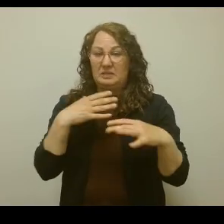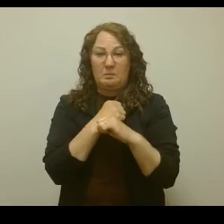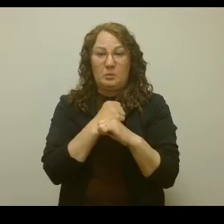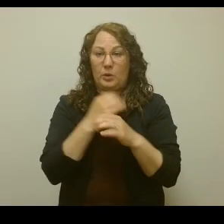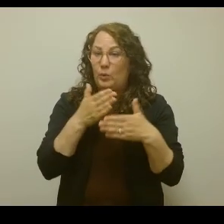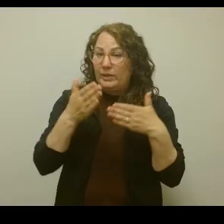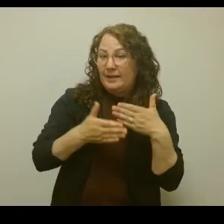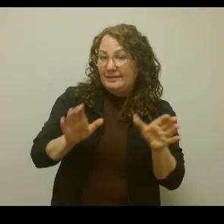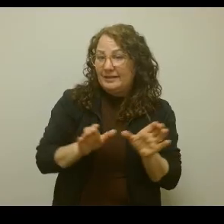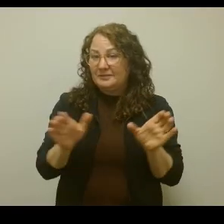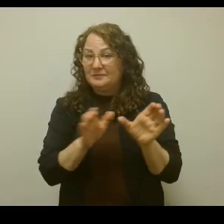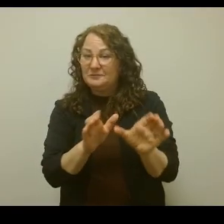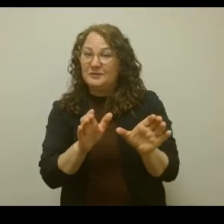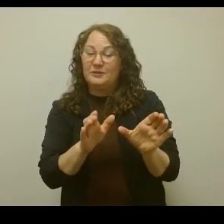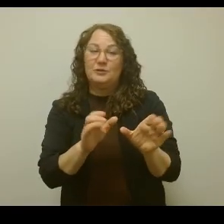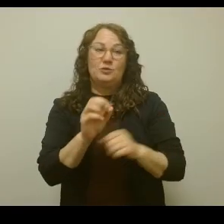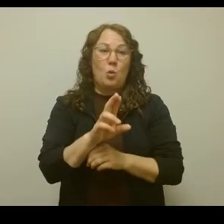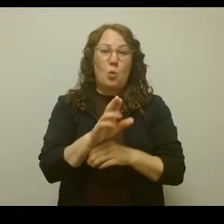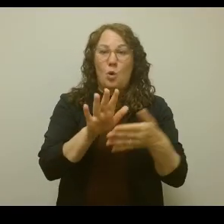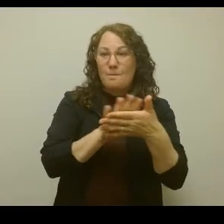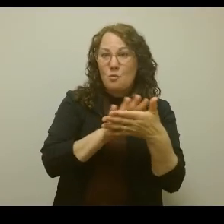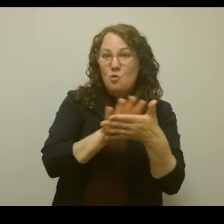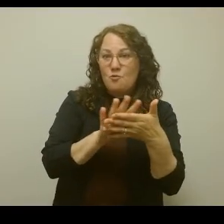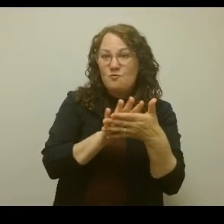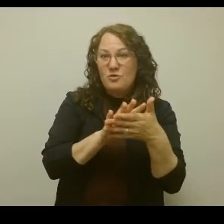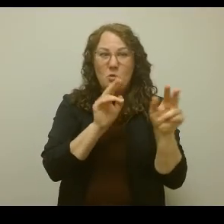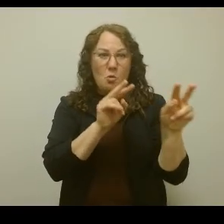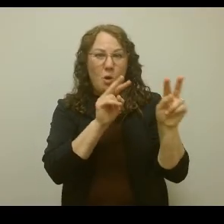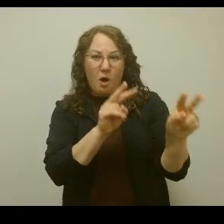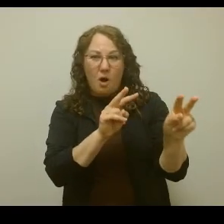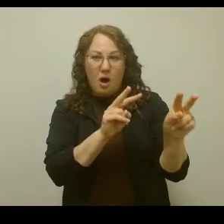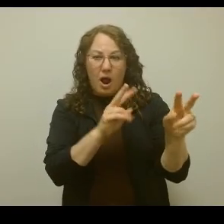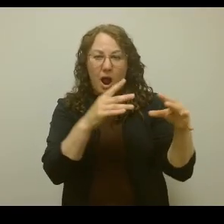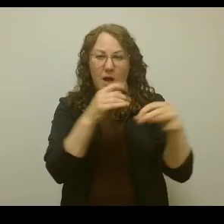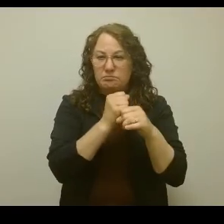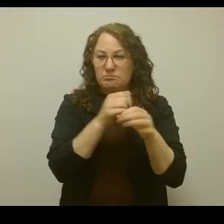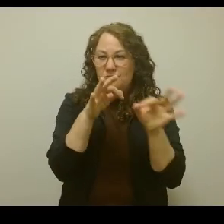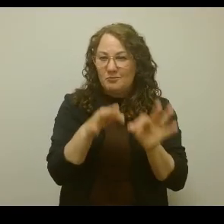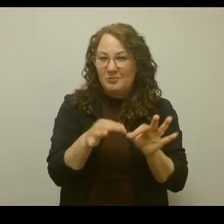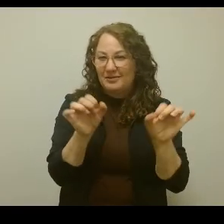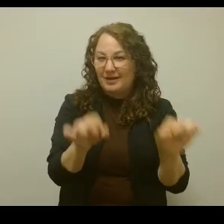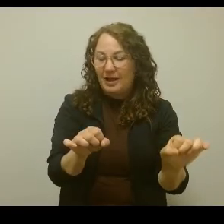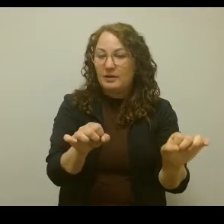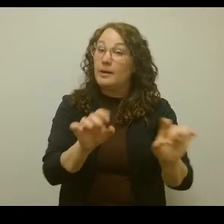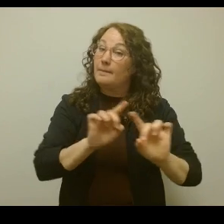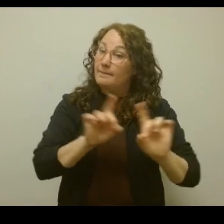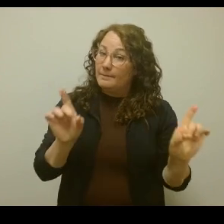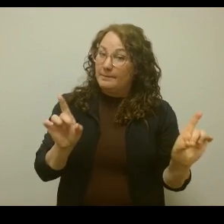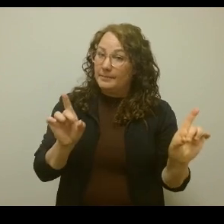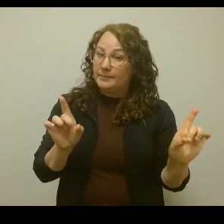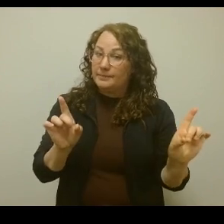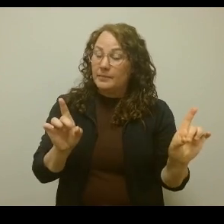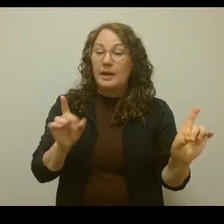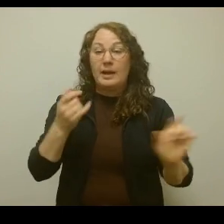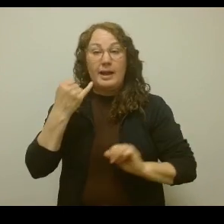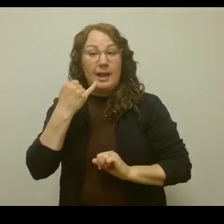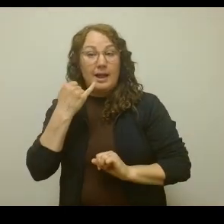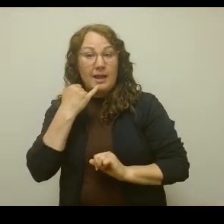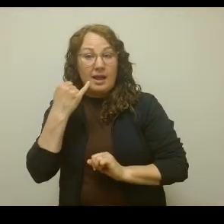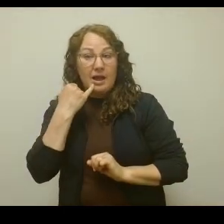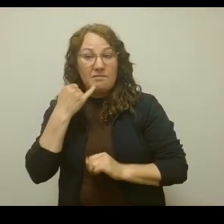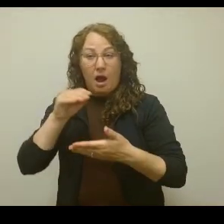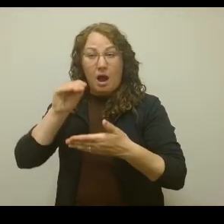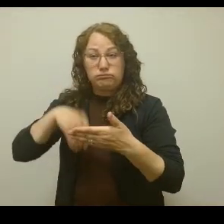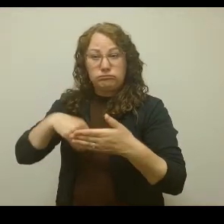weekend activities or a movie we watched recently, for example. However, when asked to write